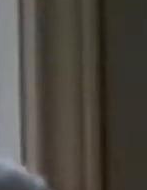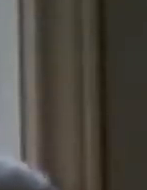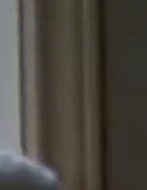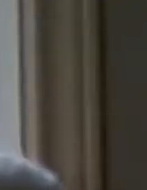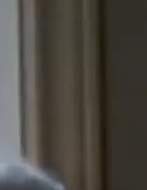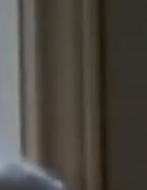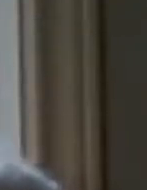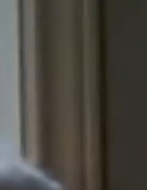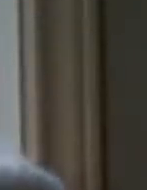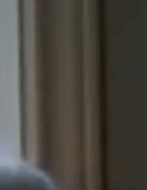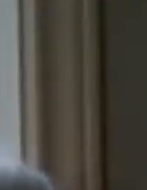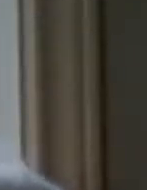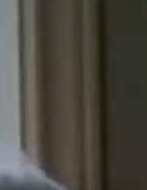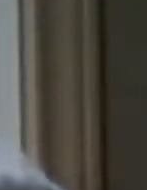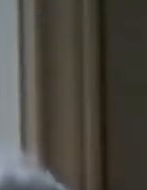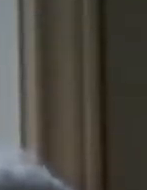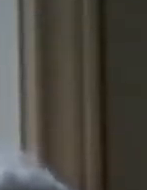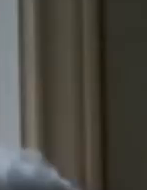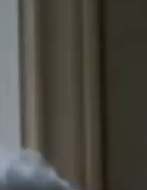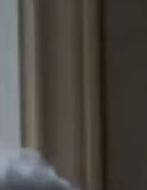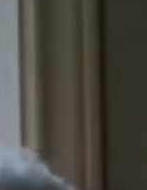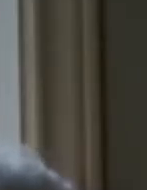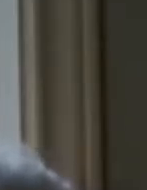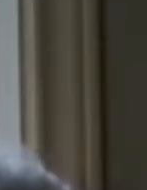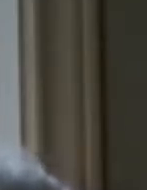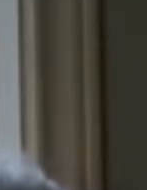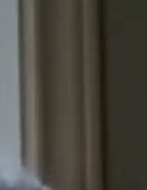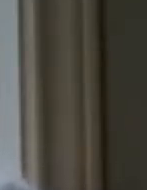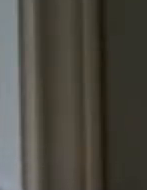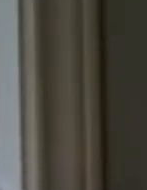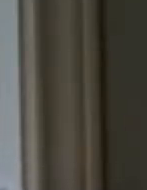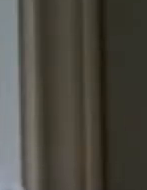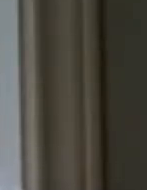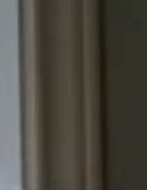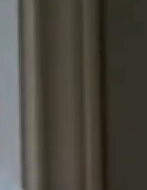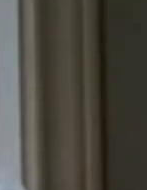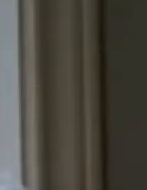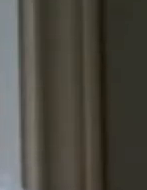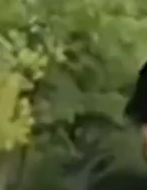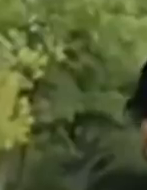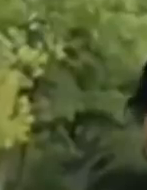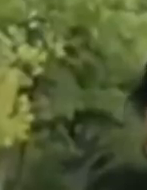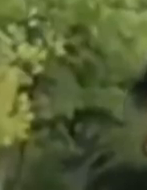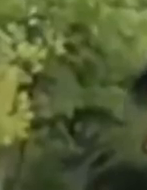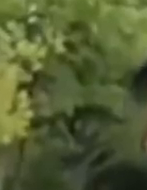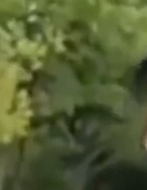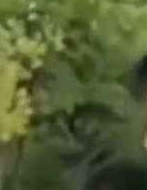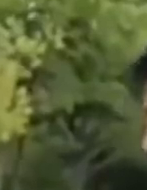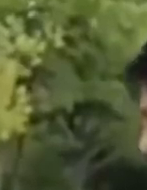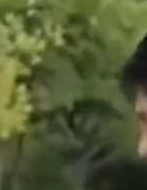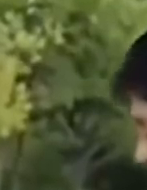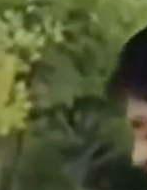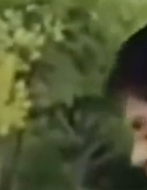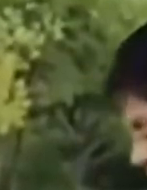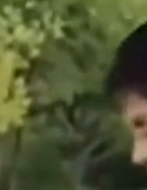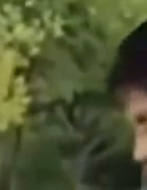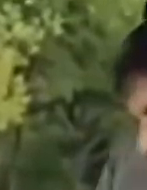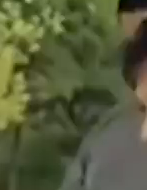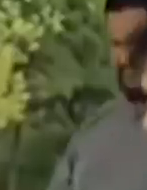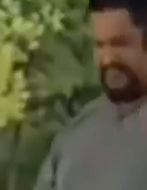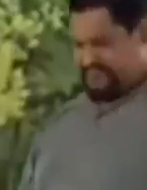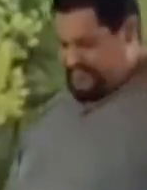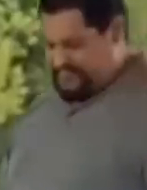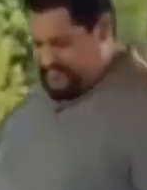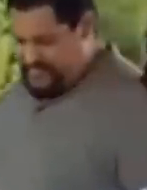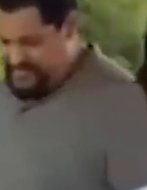Adjusting to this new norm can be difficult, where social distancing has become key, especially in our community,